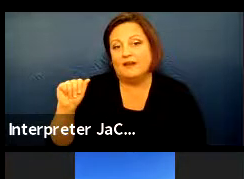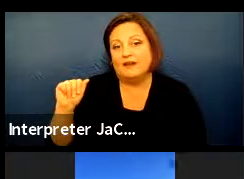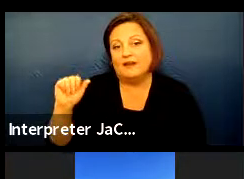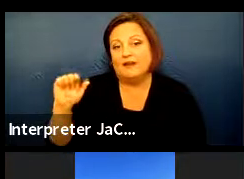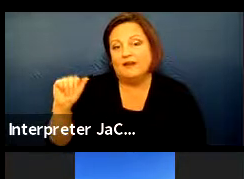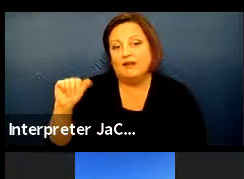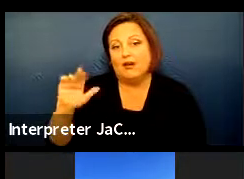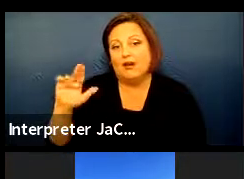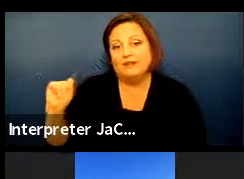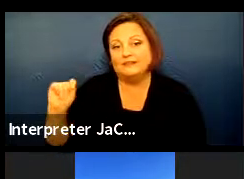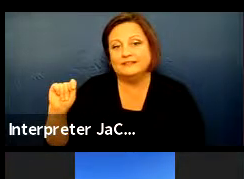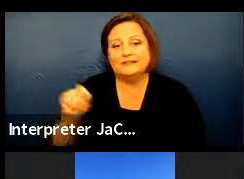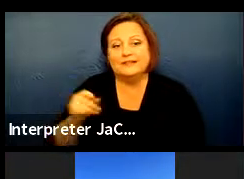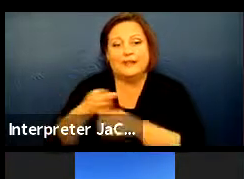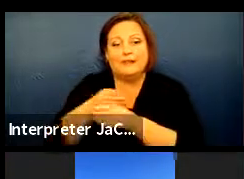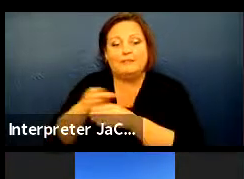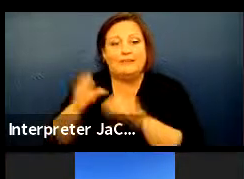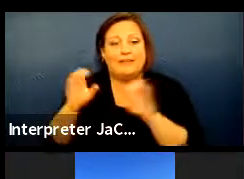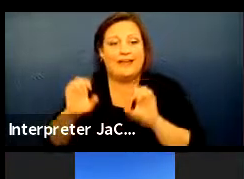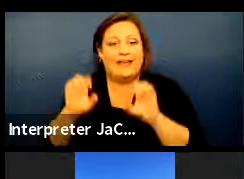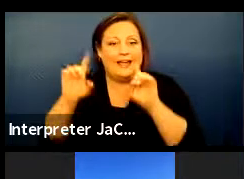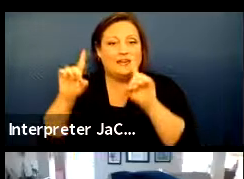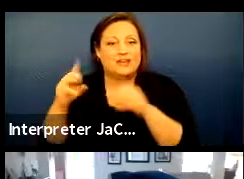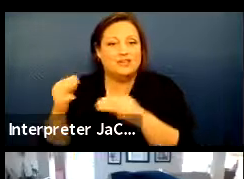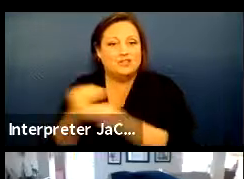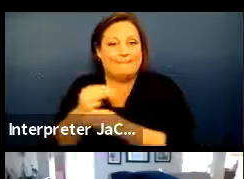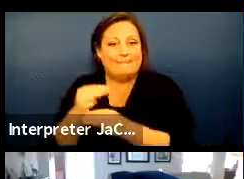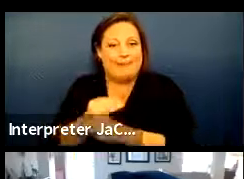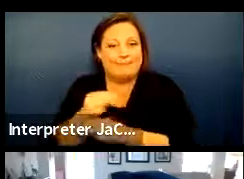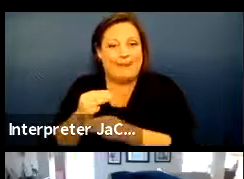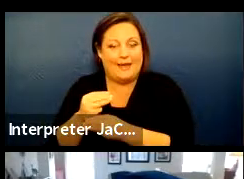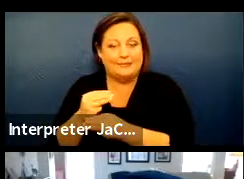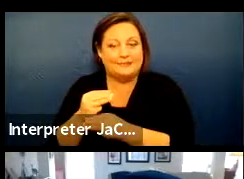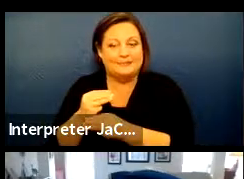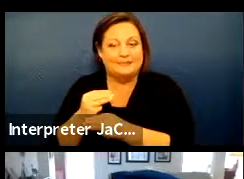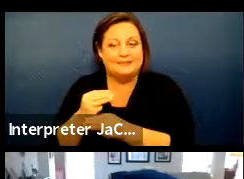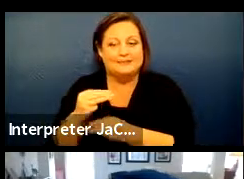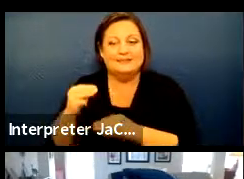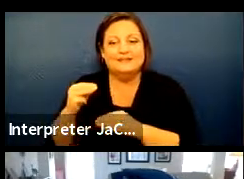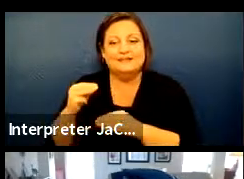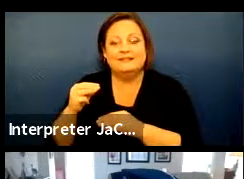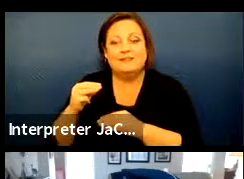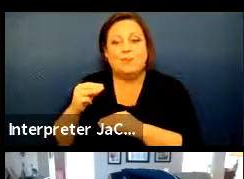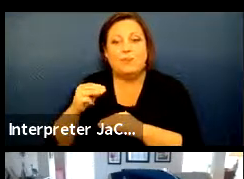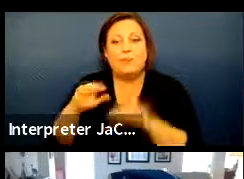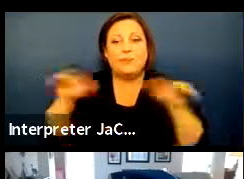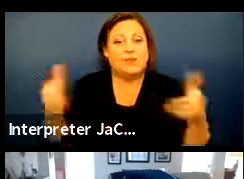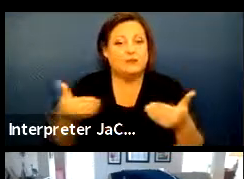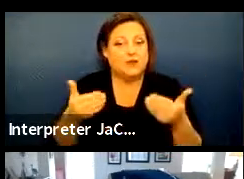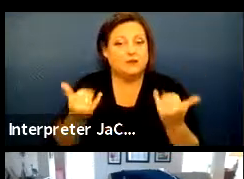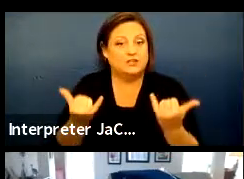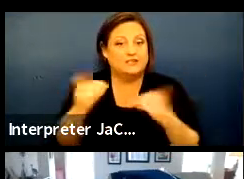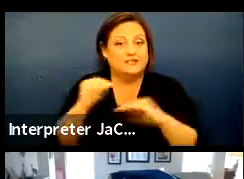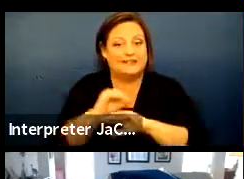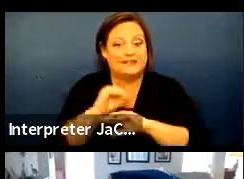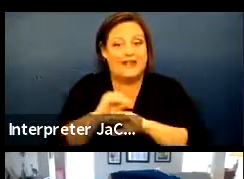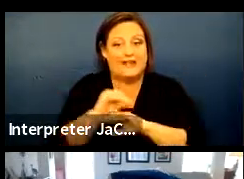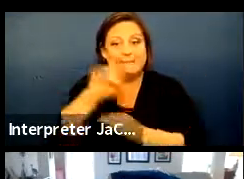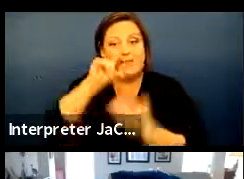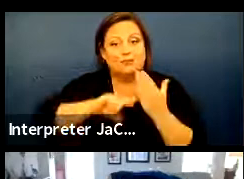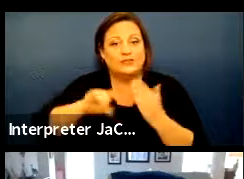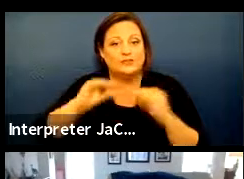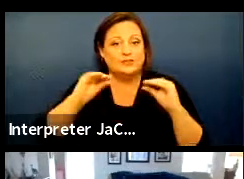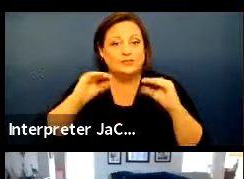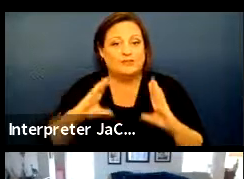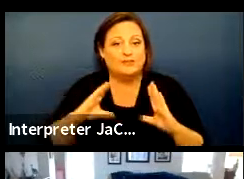Andrea Alt's major is Educational Mathematics, and Andrea is being introduced tonight by her research